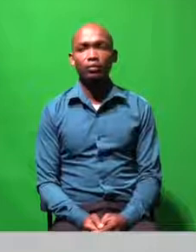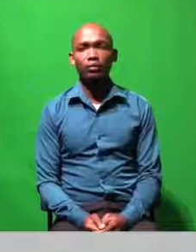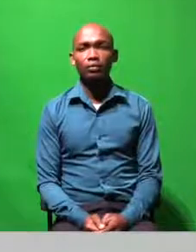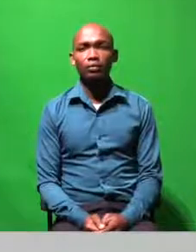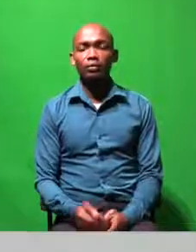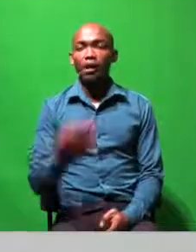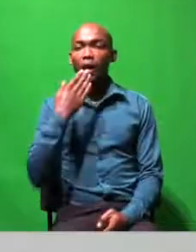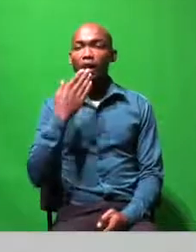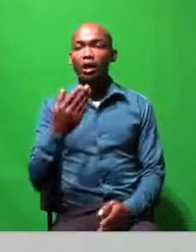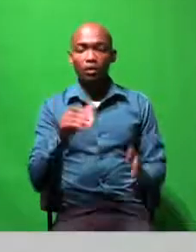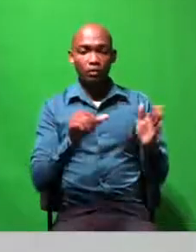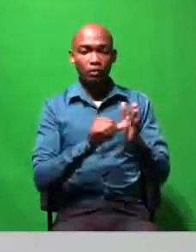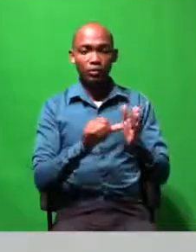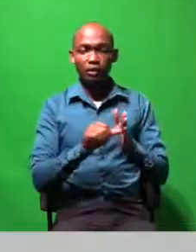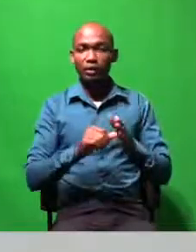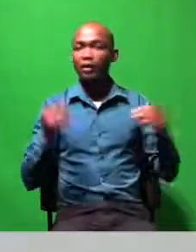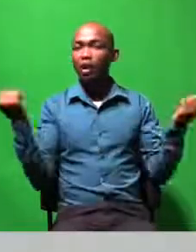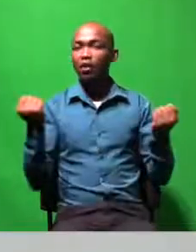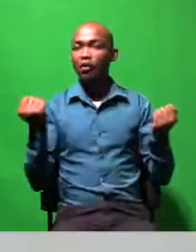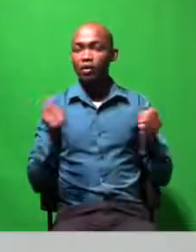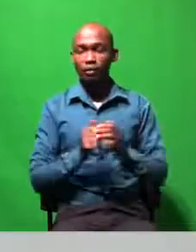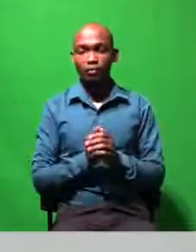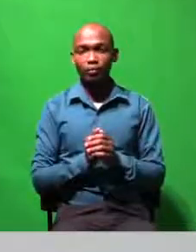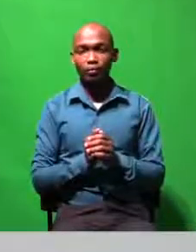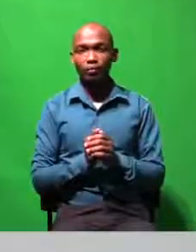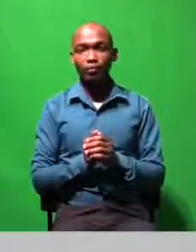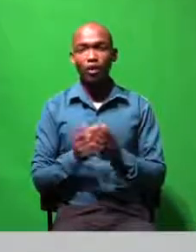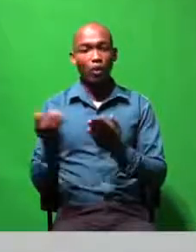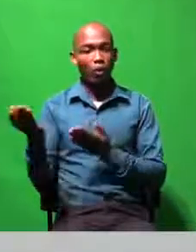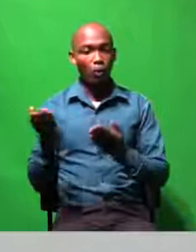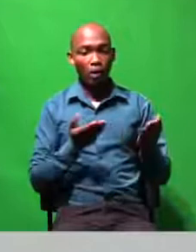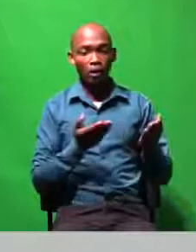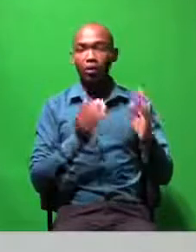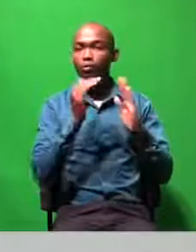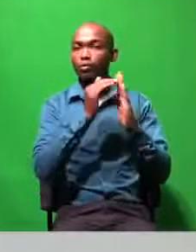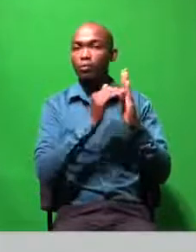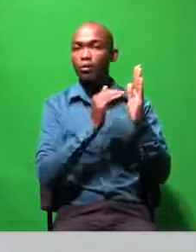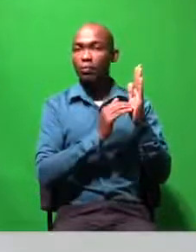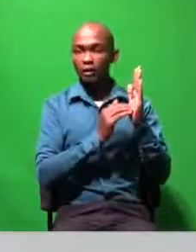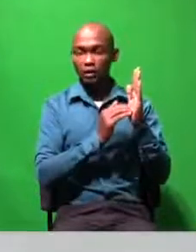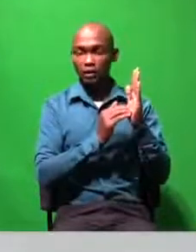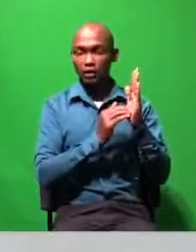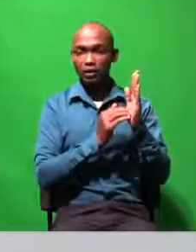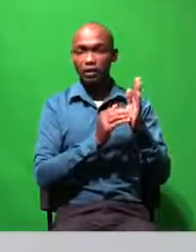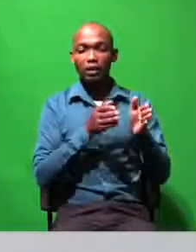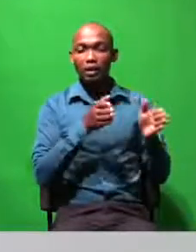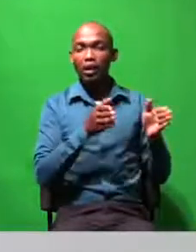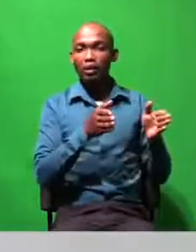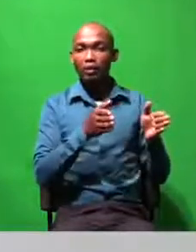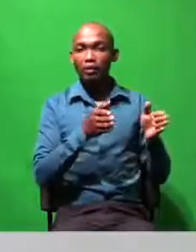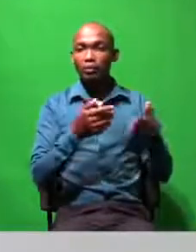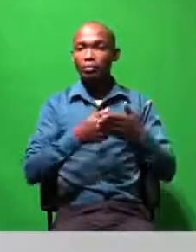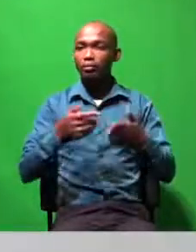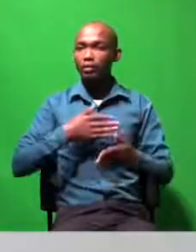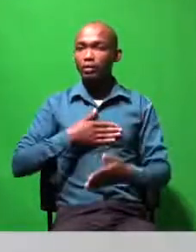Hello students, how are you? Welcome to mathematics class. My name is teacher Ame